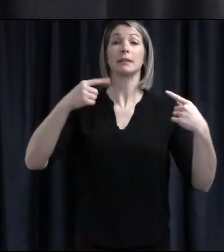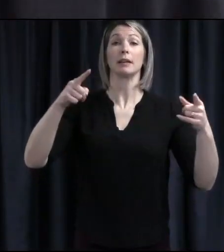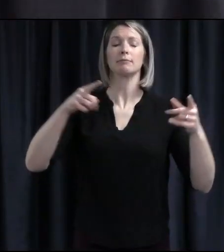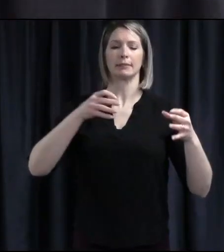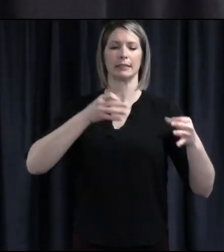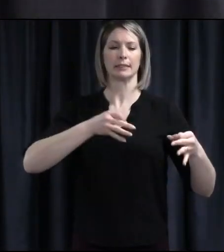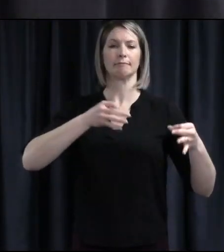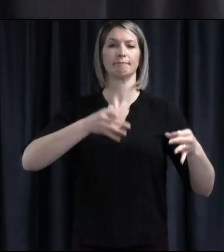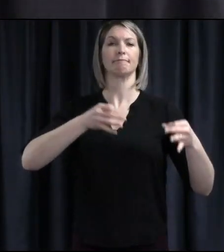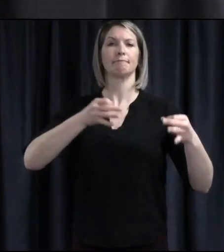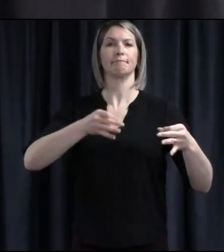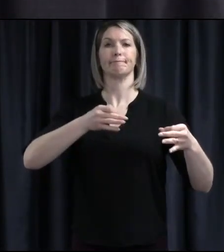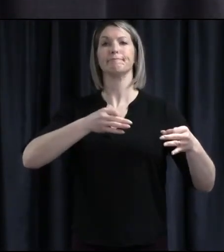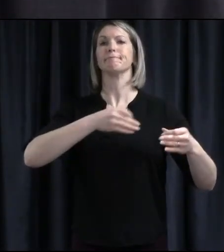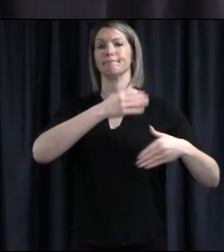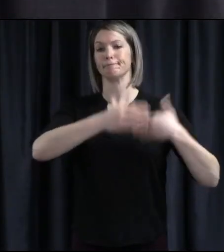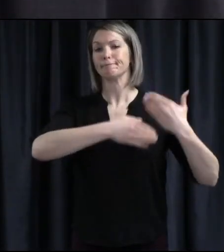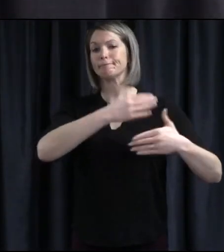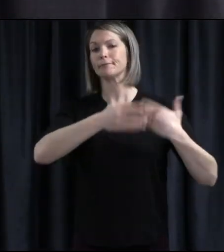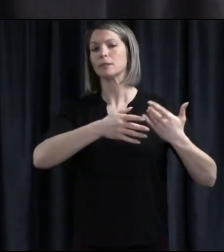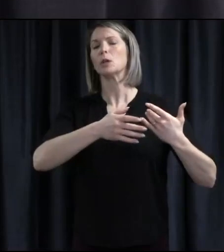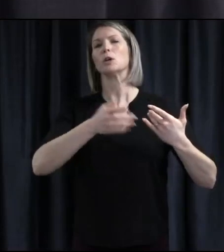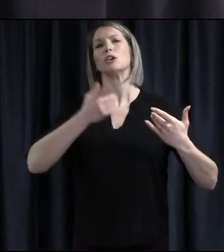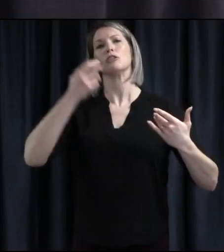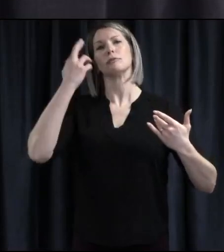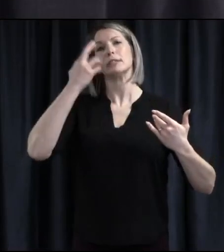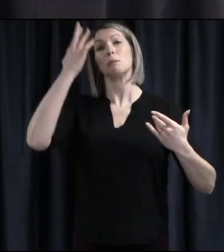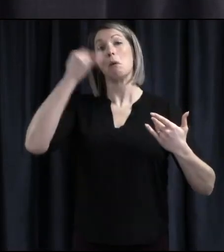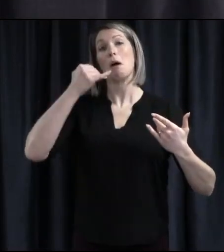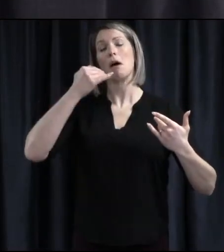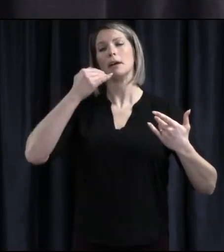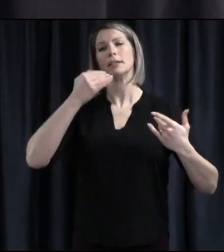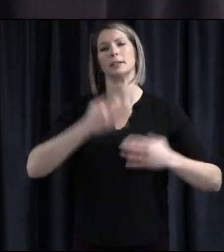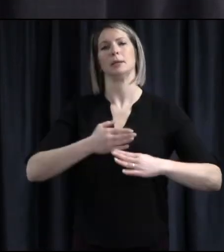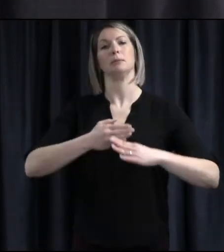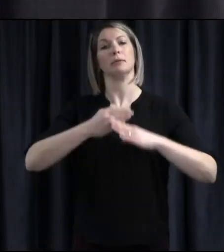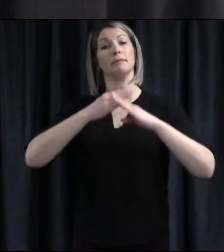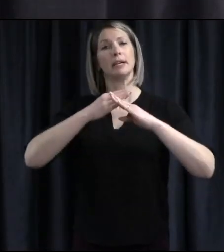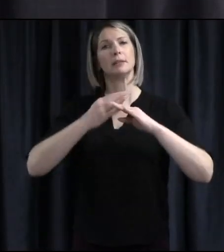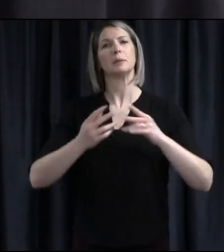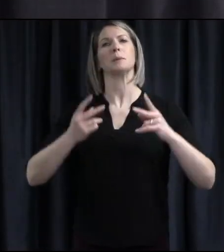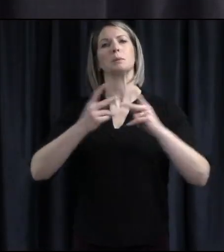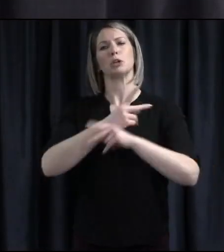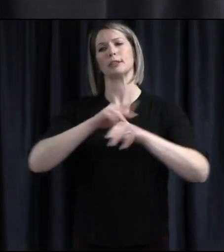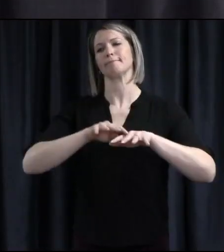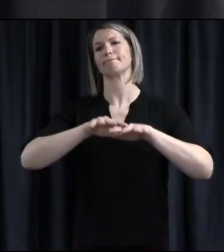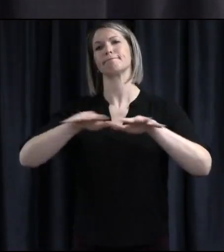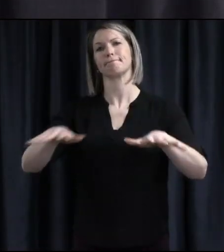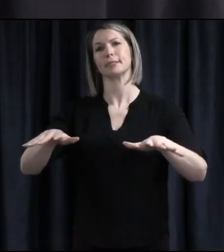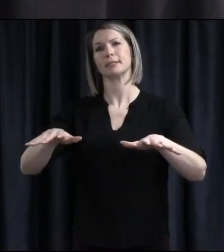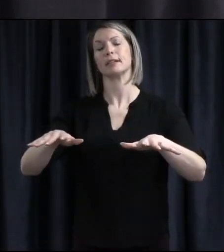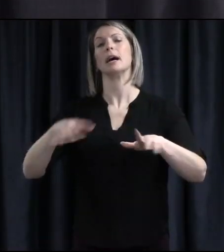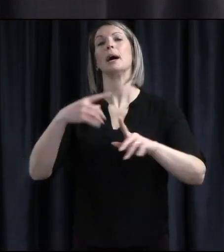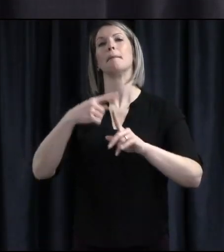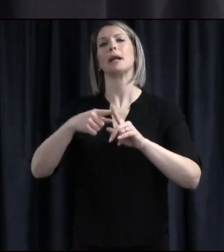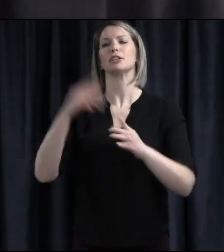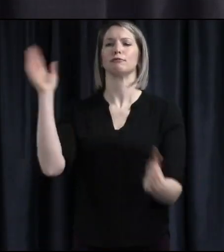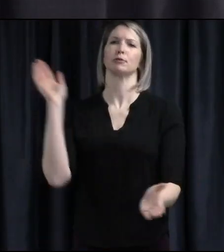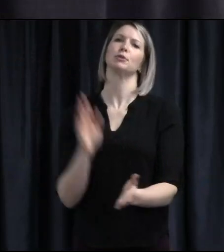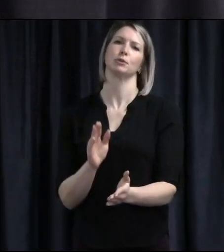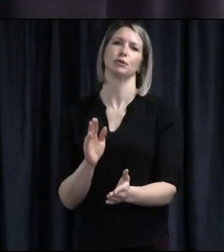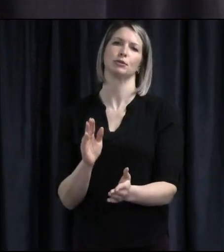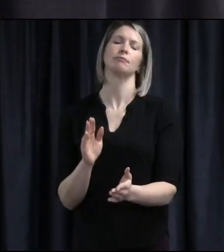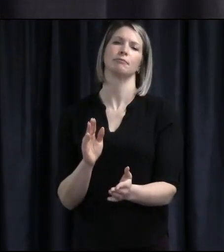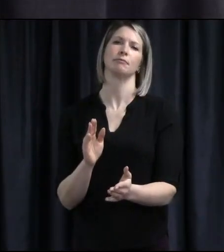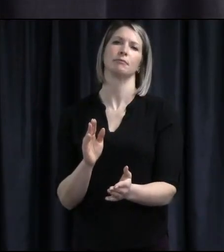this, in our province. So we realize it is tough times, for many businesses. the federal